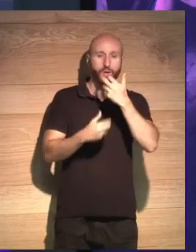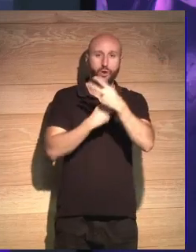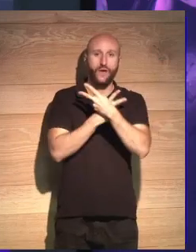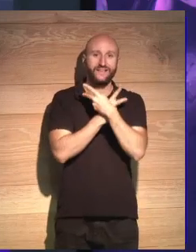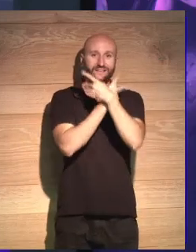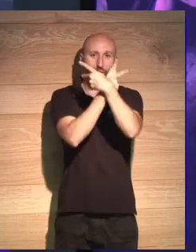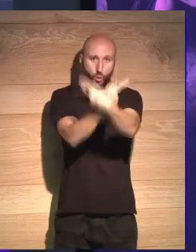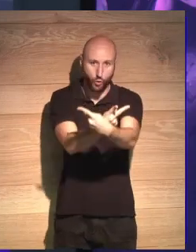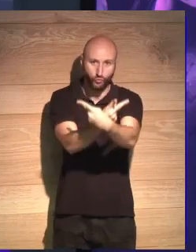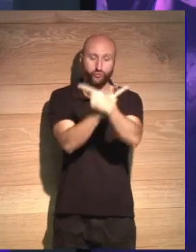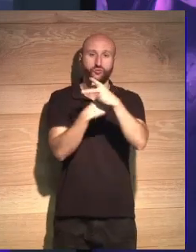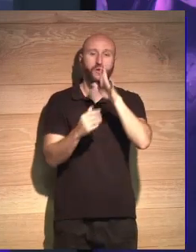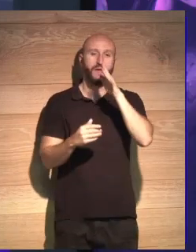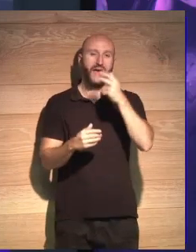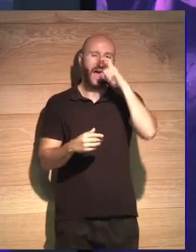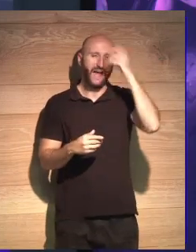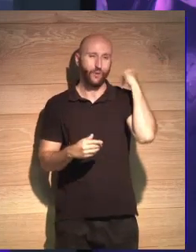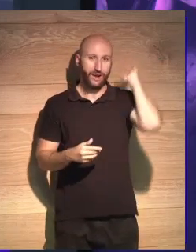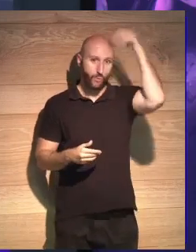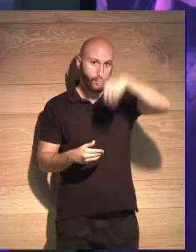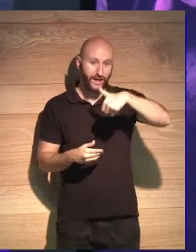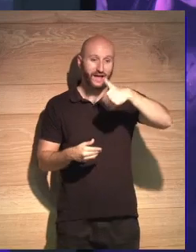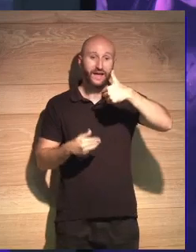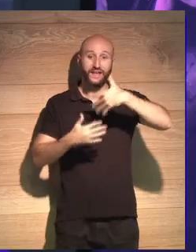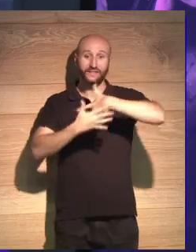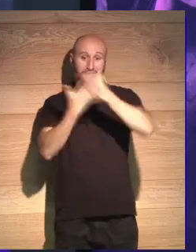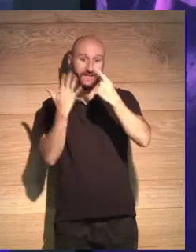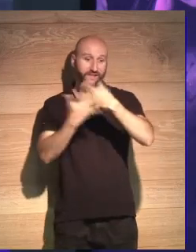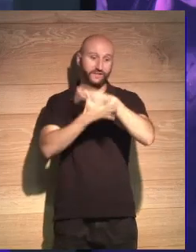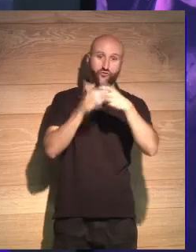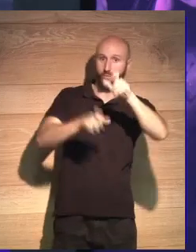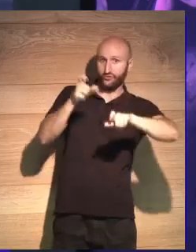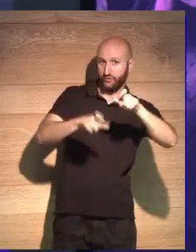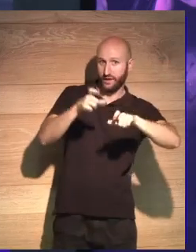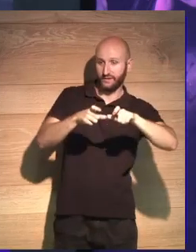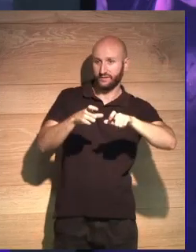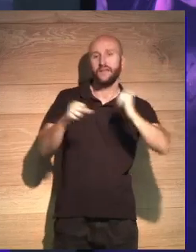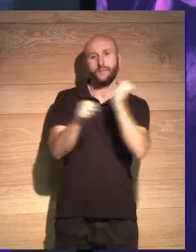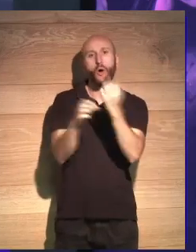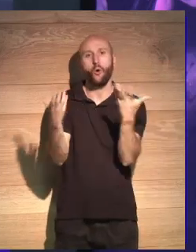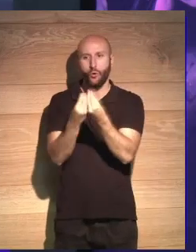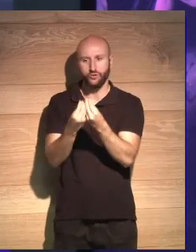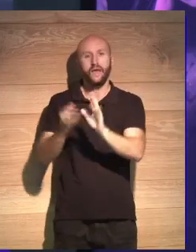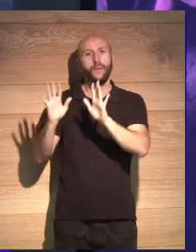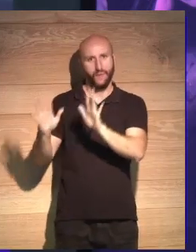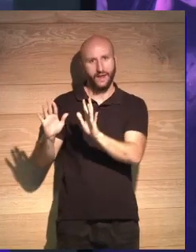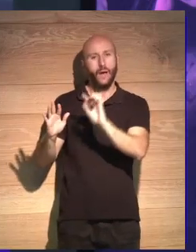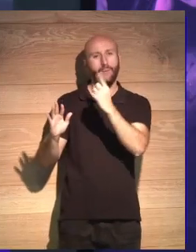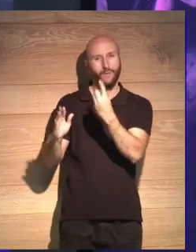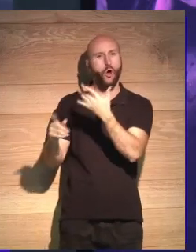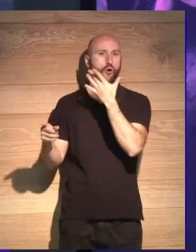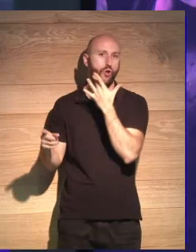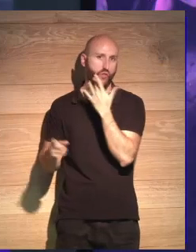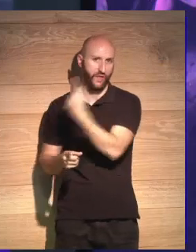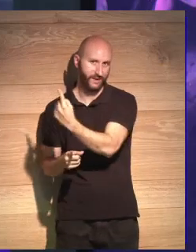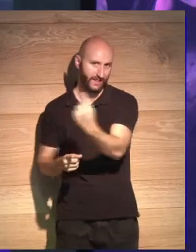work, for example, in Star Wars of Old Republic. We have to do a task.